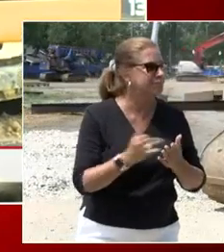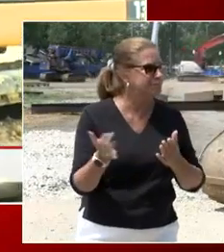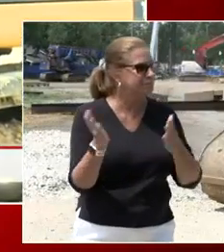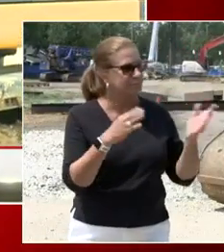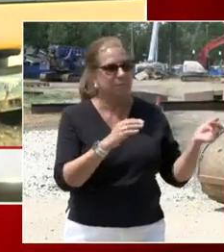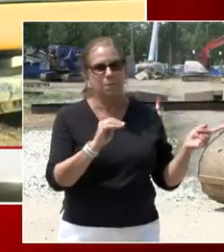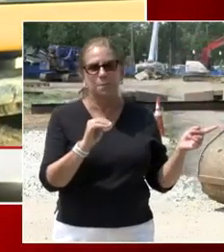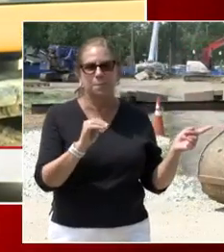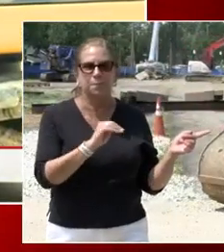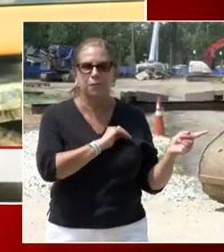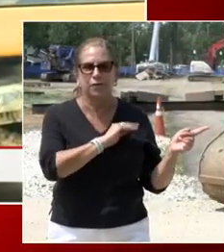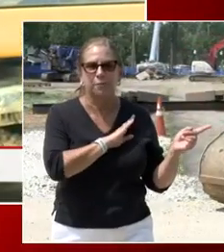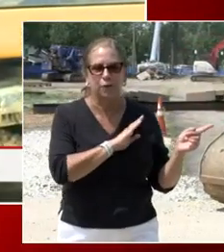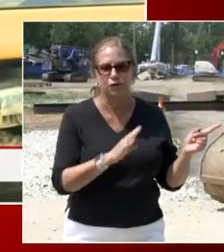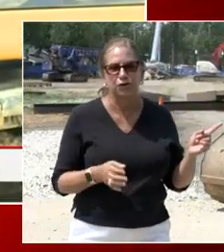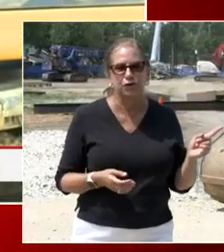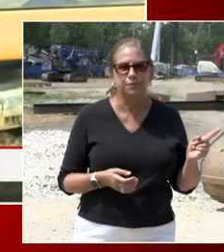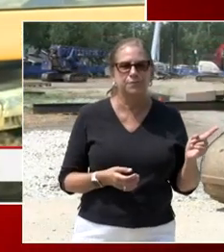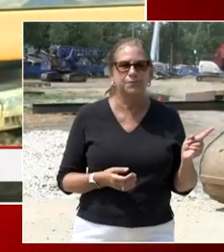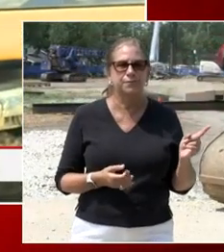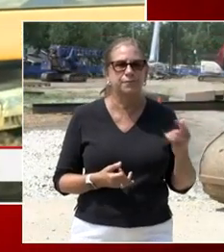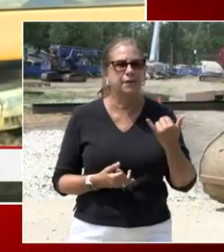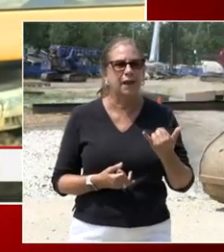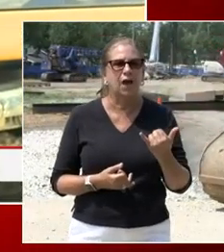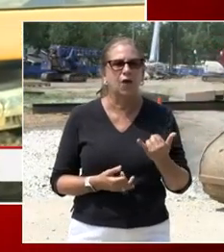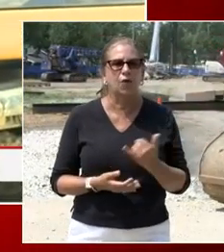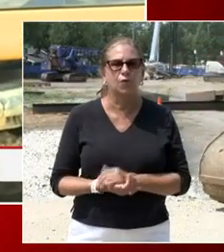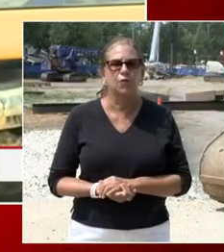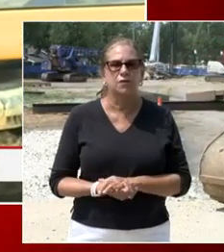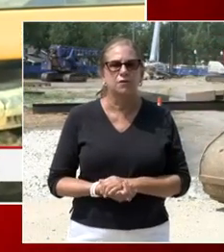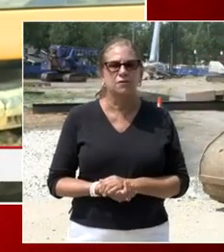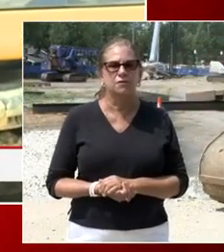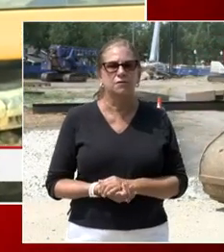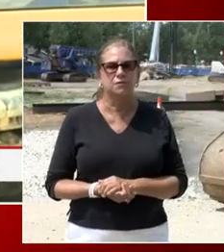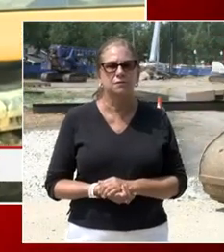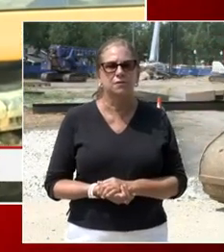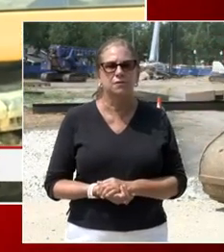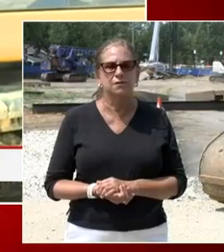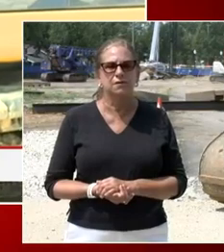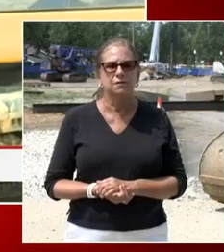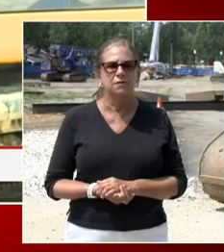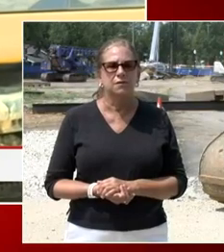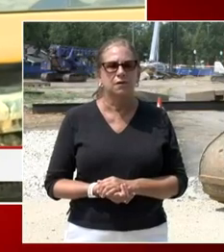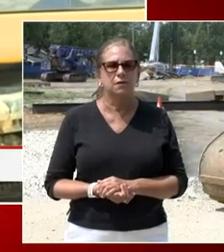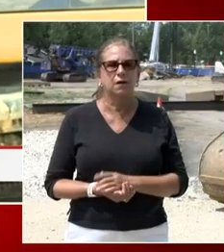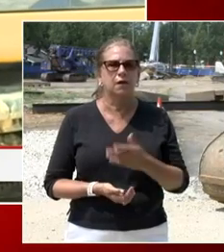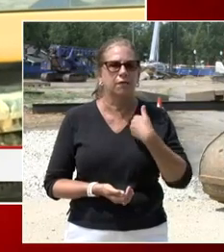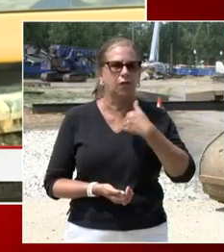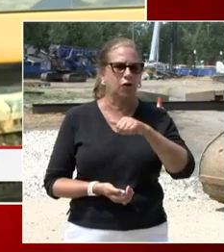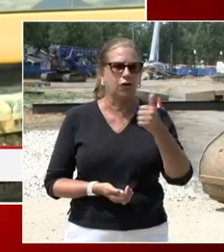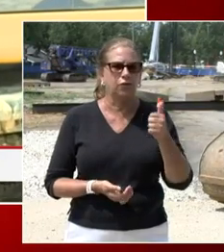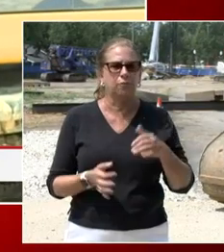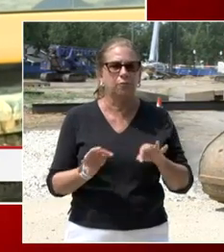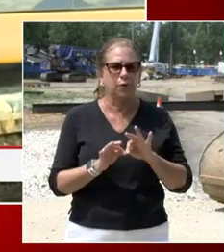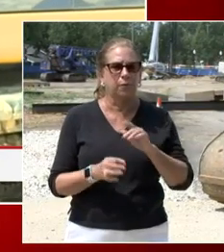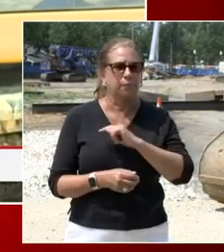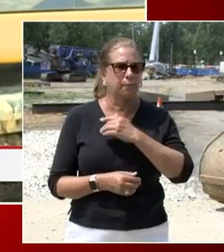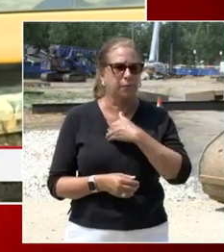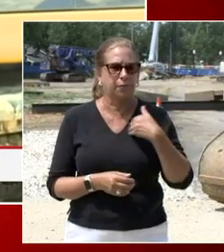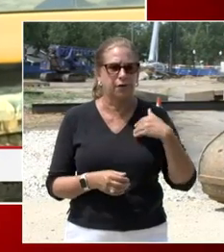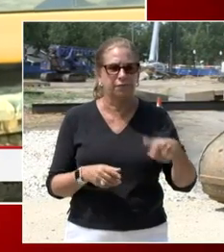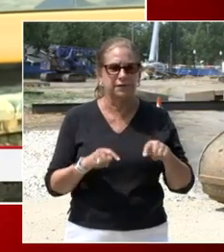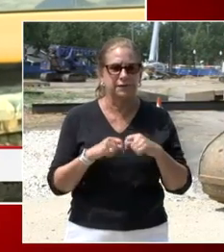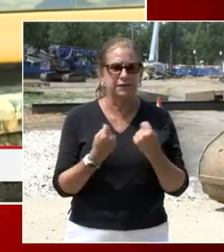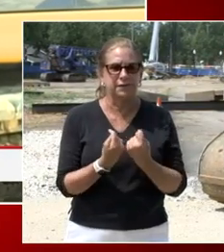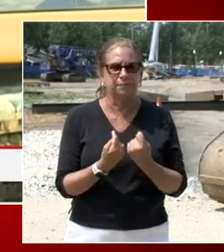Okay, so now we're going to hear from other important members of the team pushing forward. Deputy